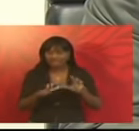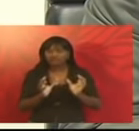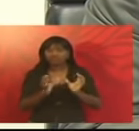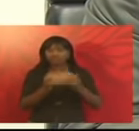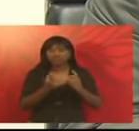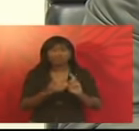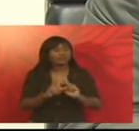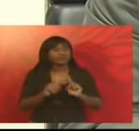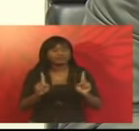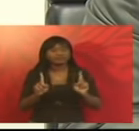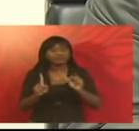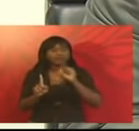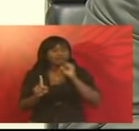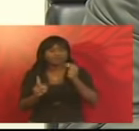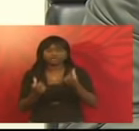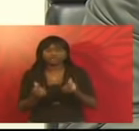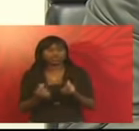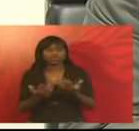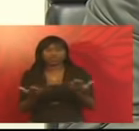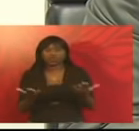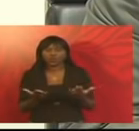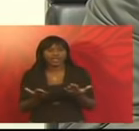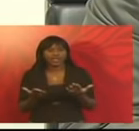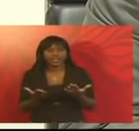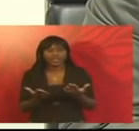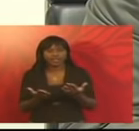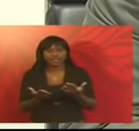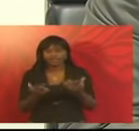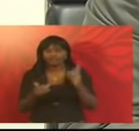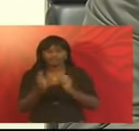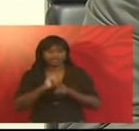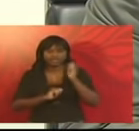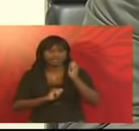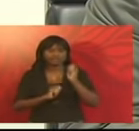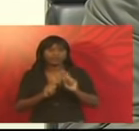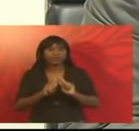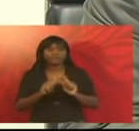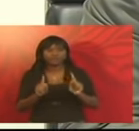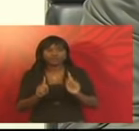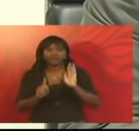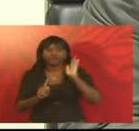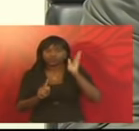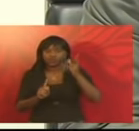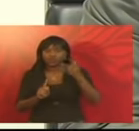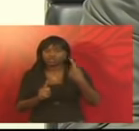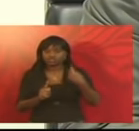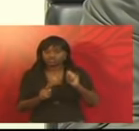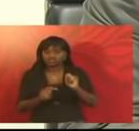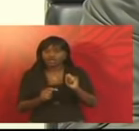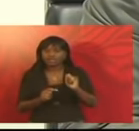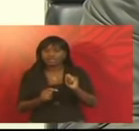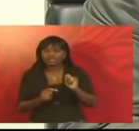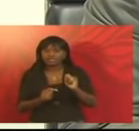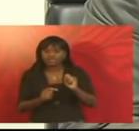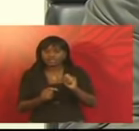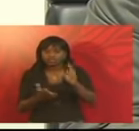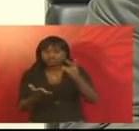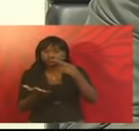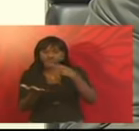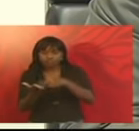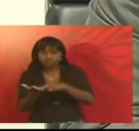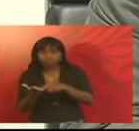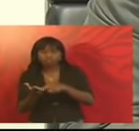That's not something we will be doing within our health system, but we will of course take note of any events that occur as